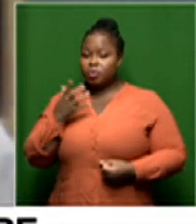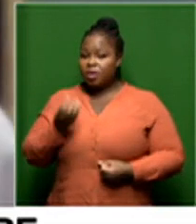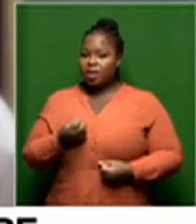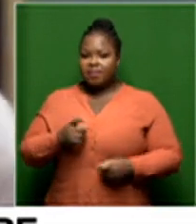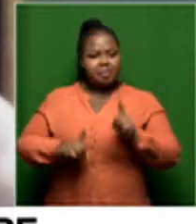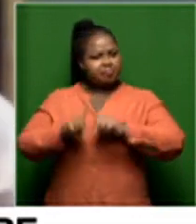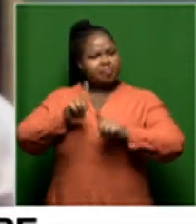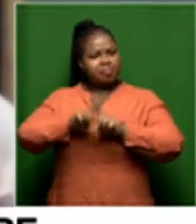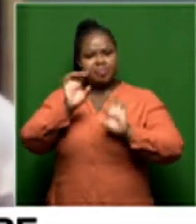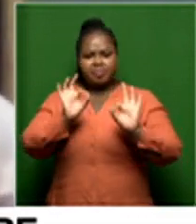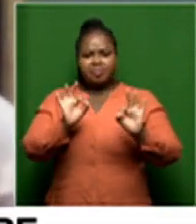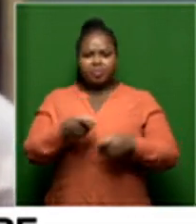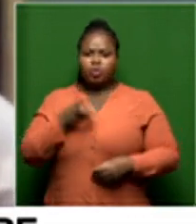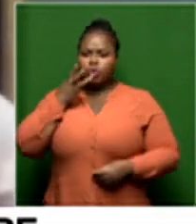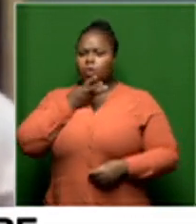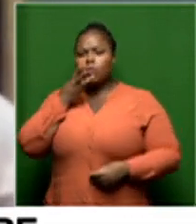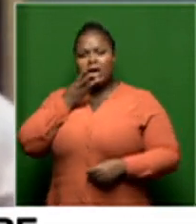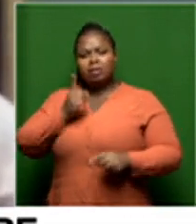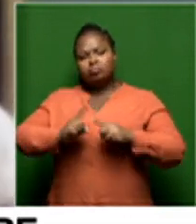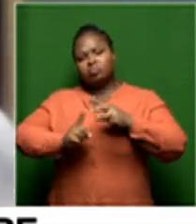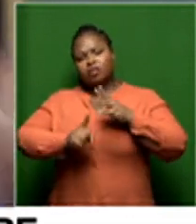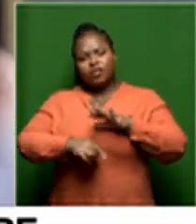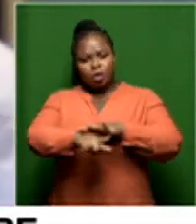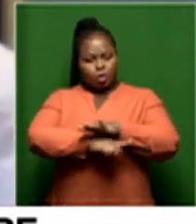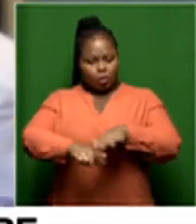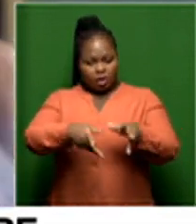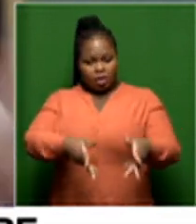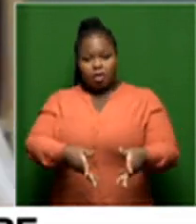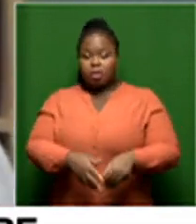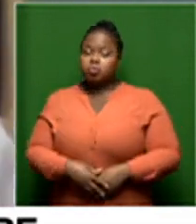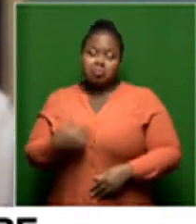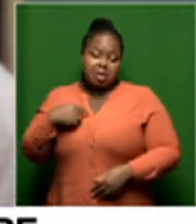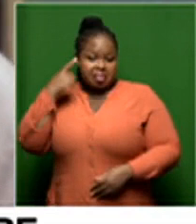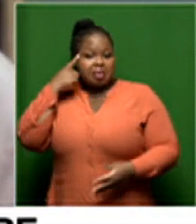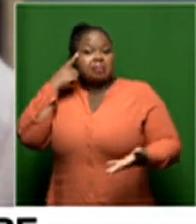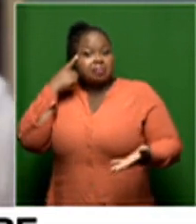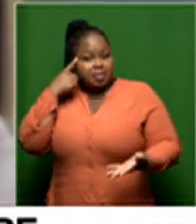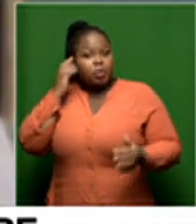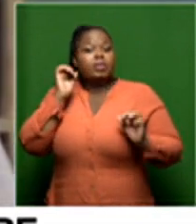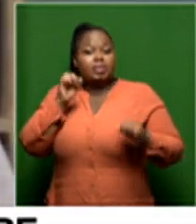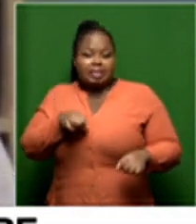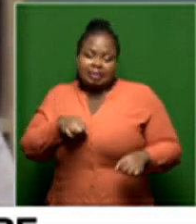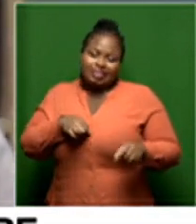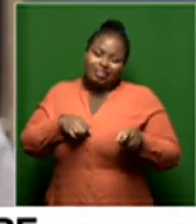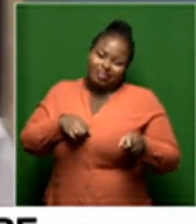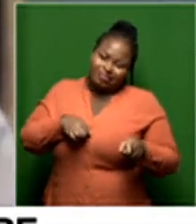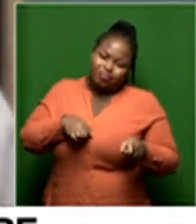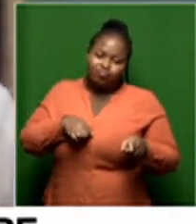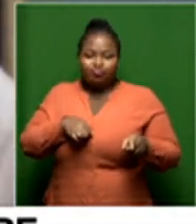enormous success selling fine wines from the local market, which I would argue are enormously